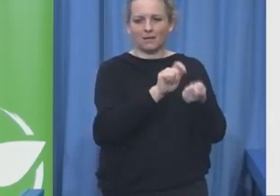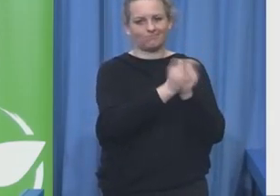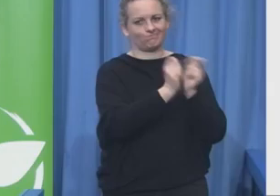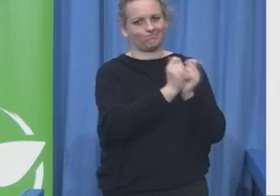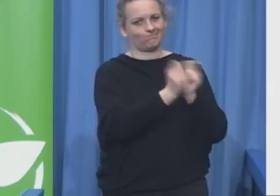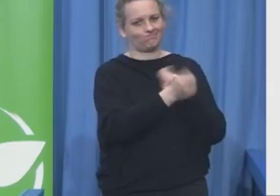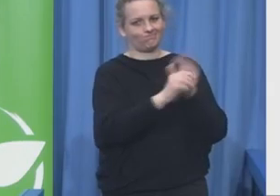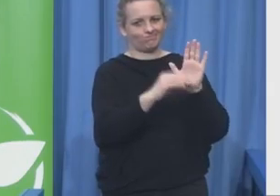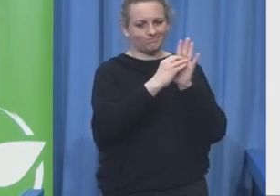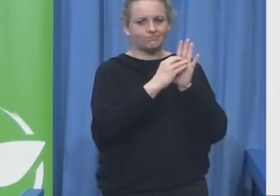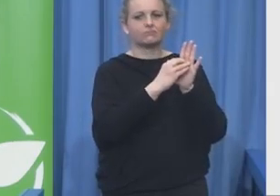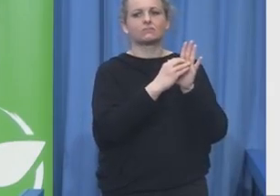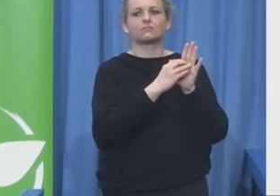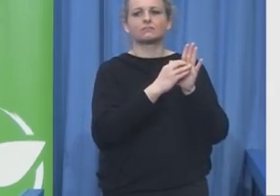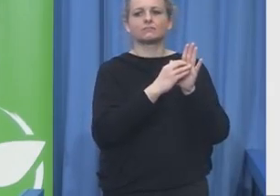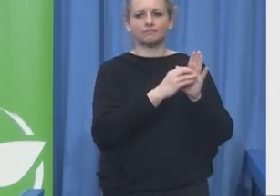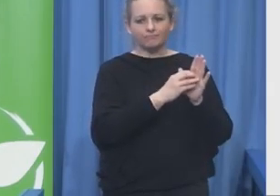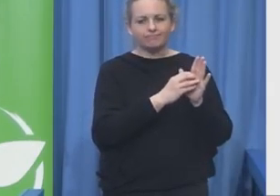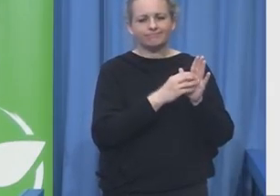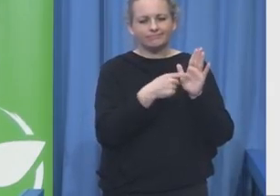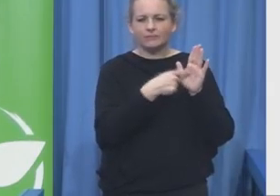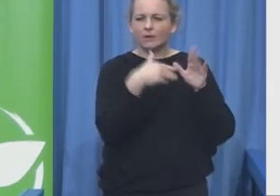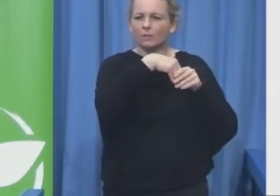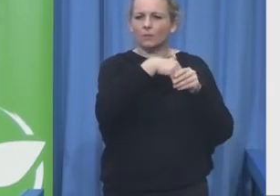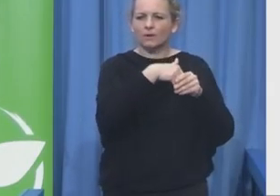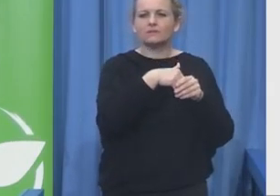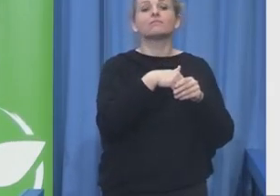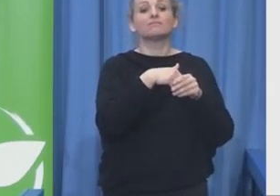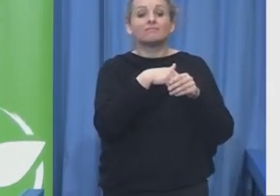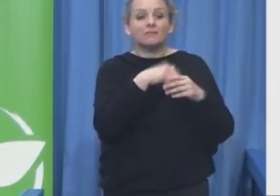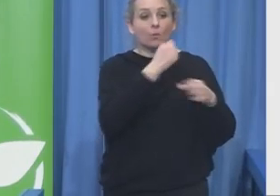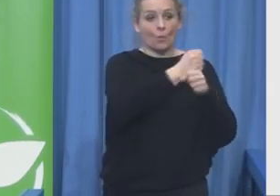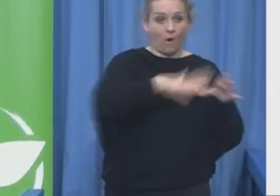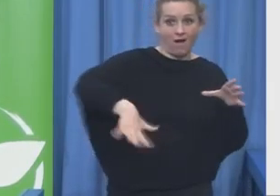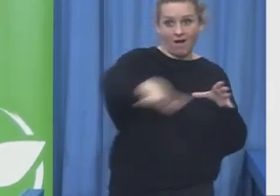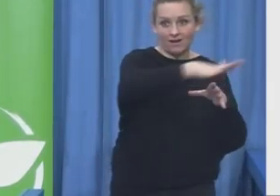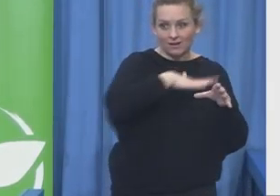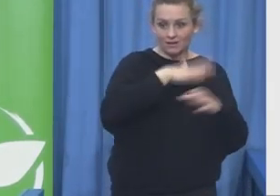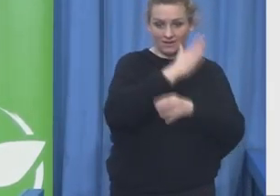employment and the inclusion of persons with disabilities in the workforce. But I